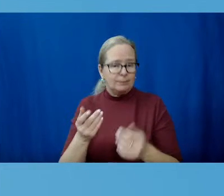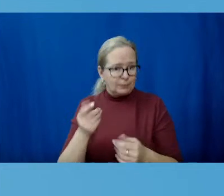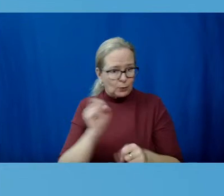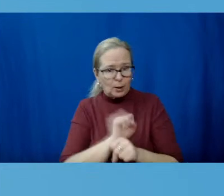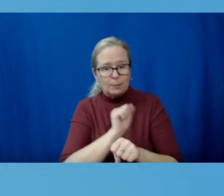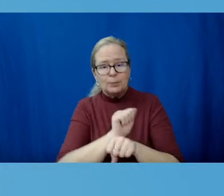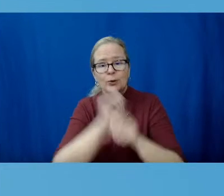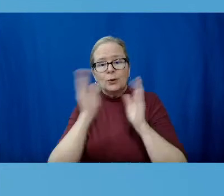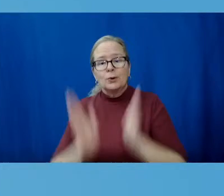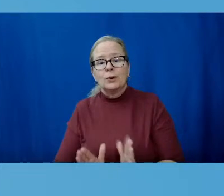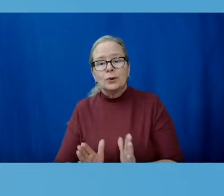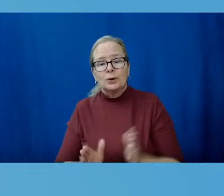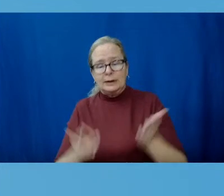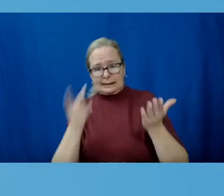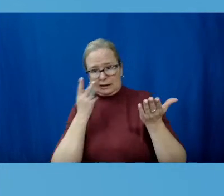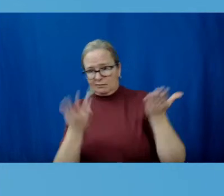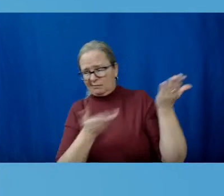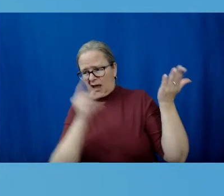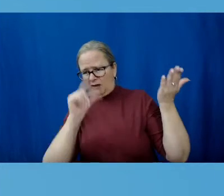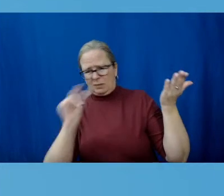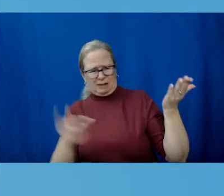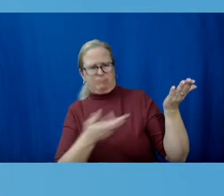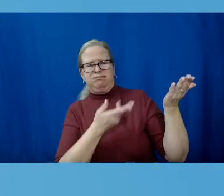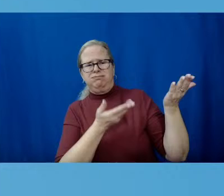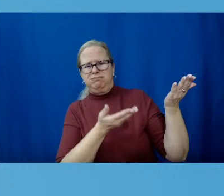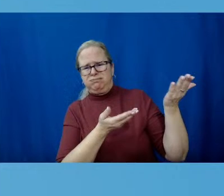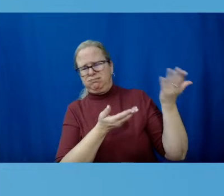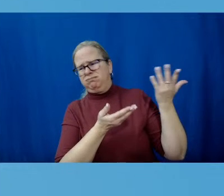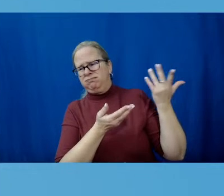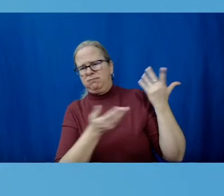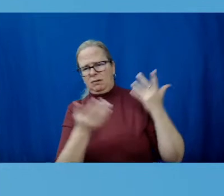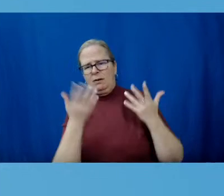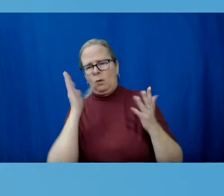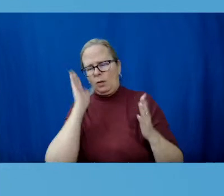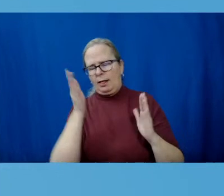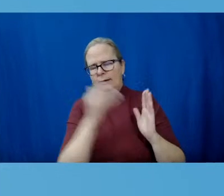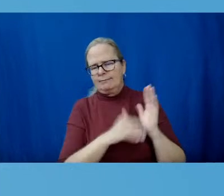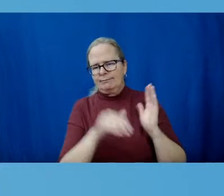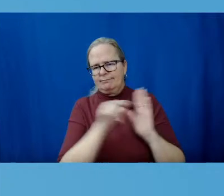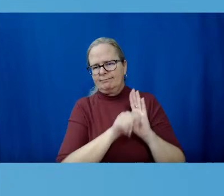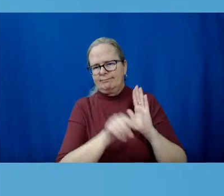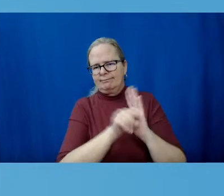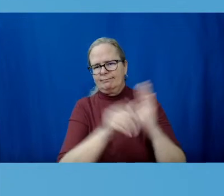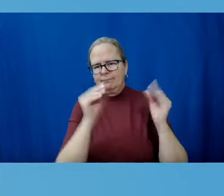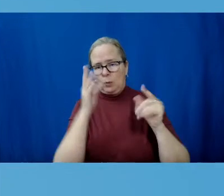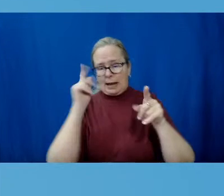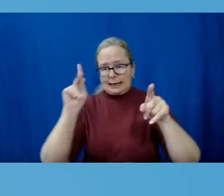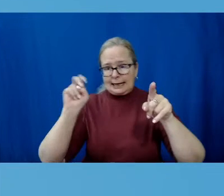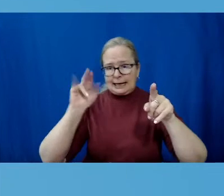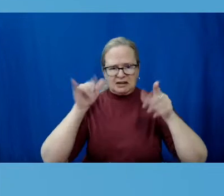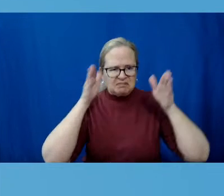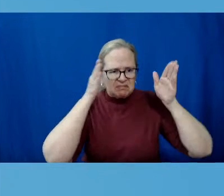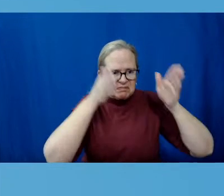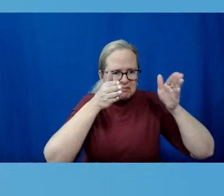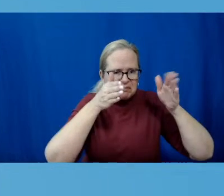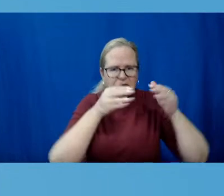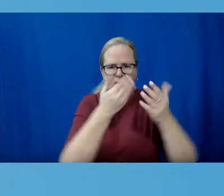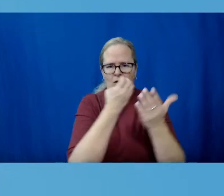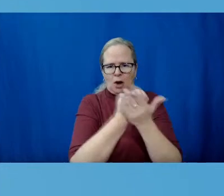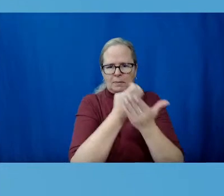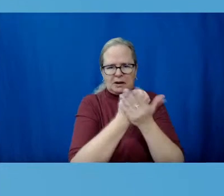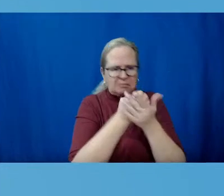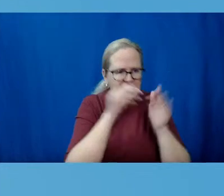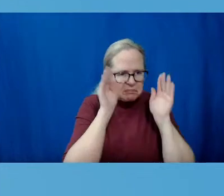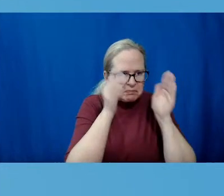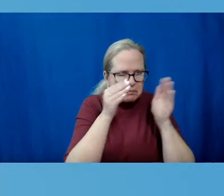and a recovery, the pandemic is a major issue for him. So expect the NDP to be all over him just over a